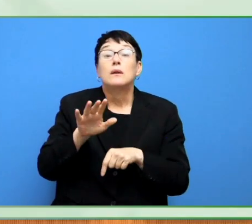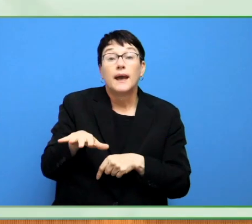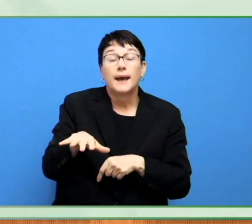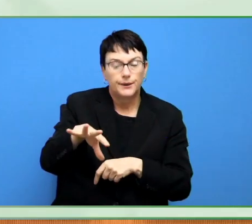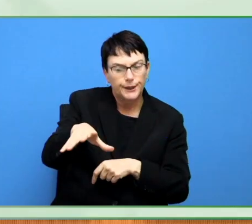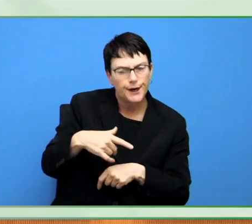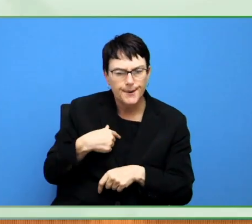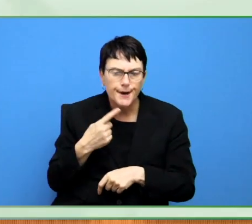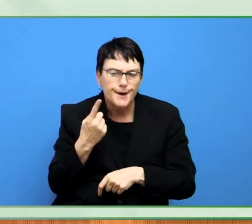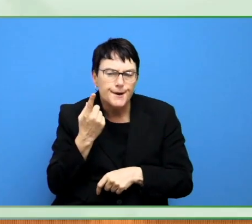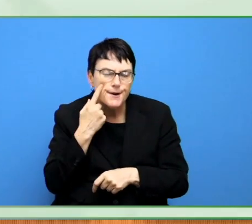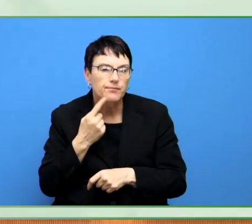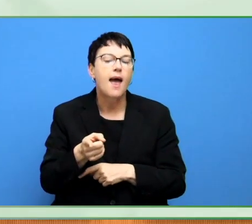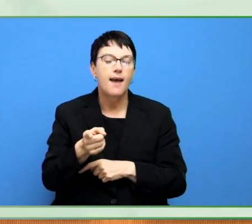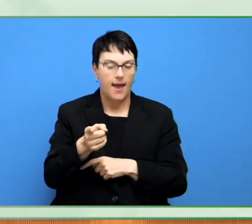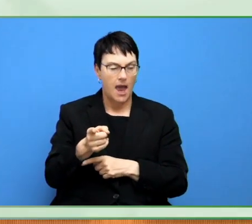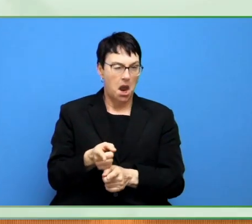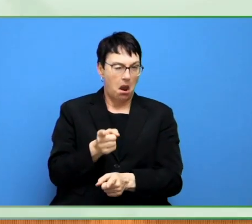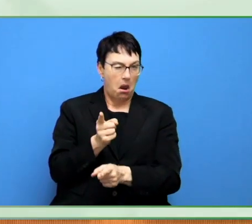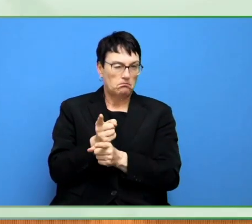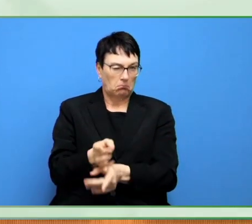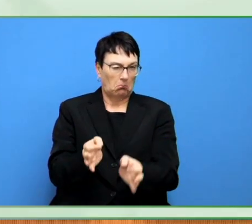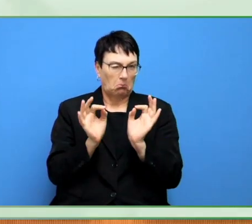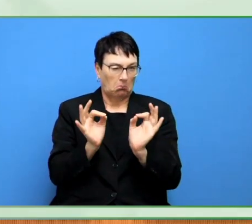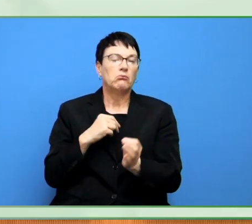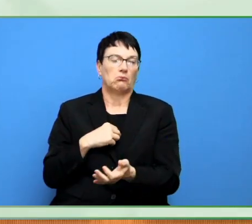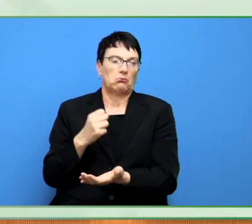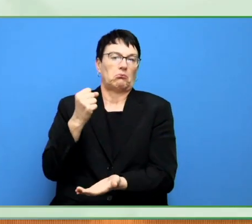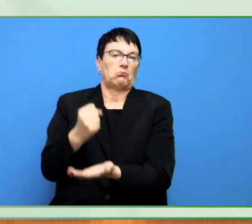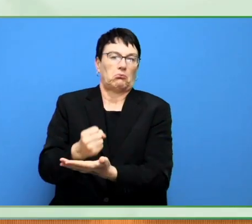we also create database for certified